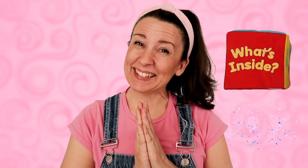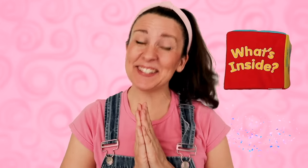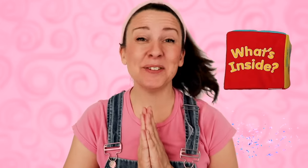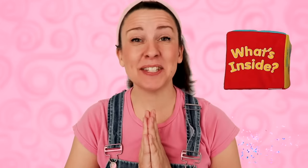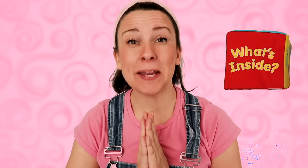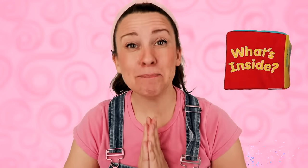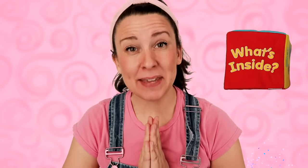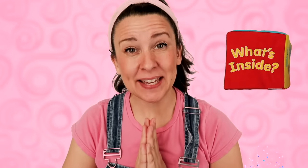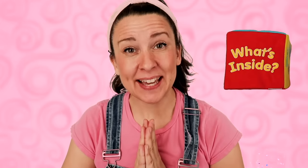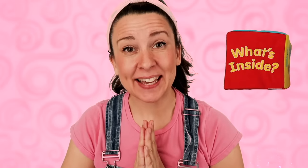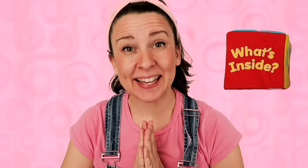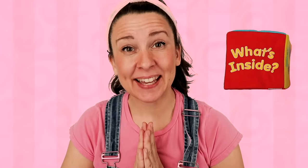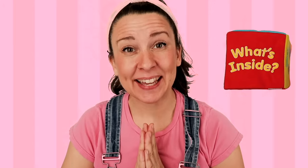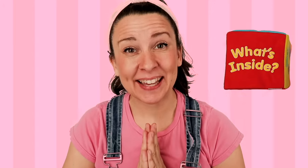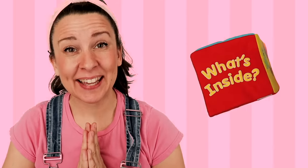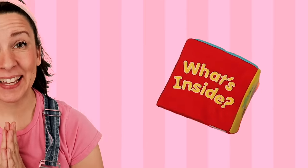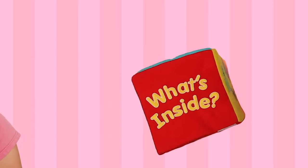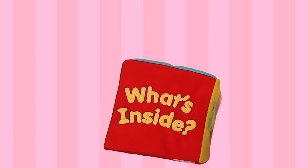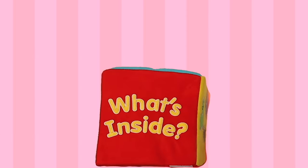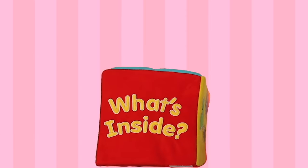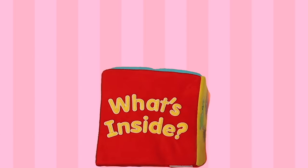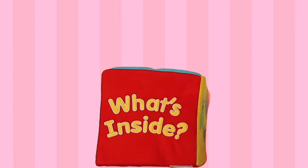Yay! You said me!